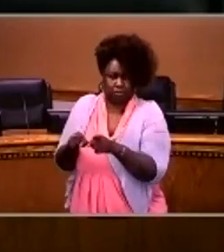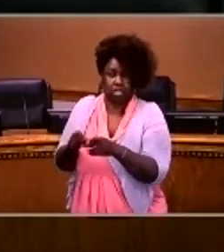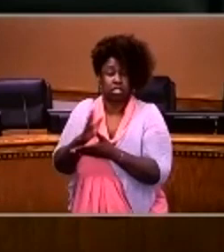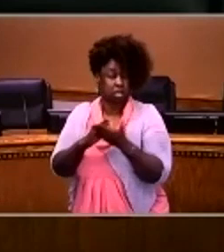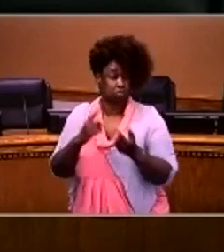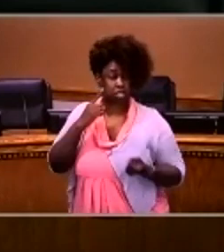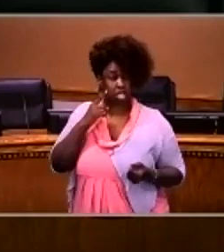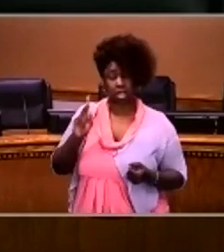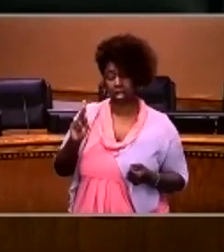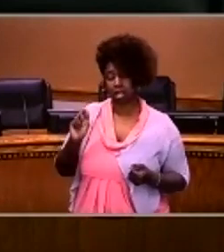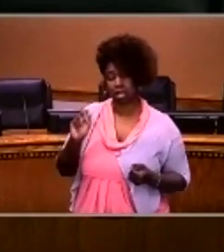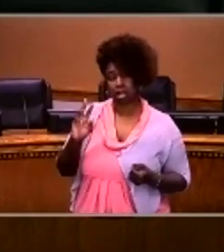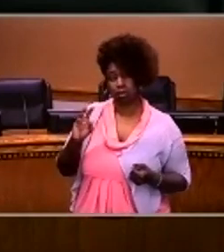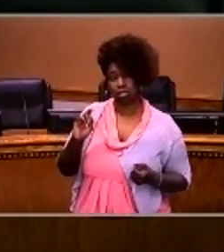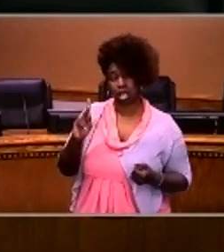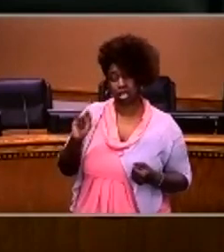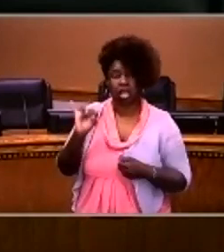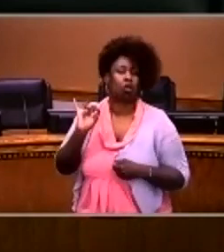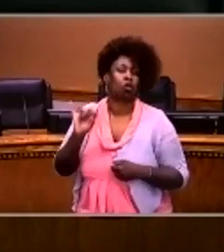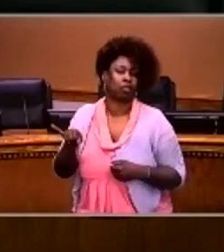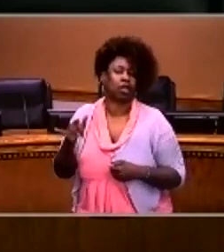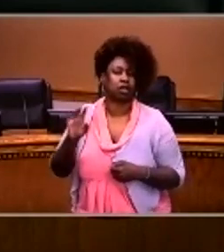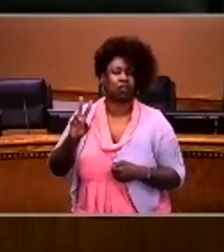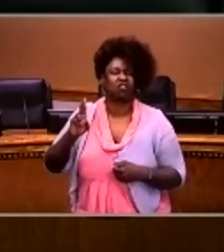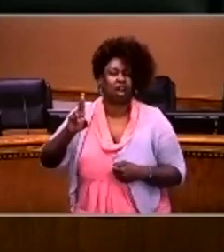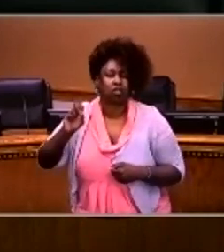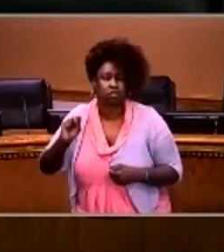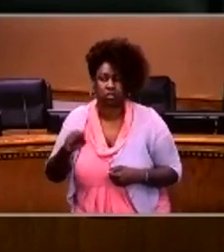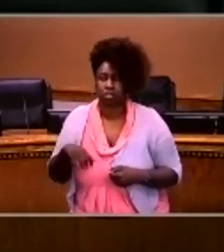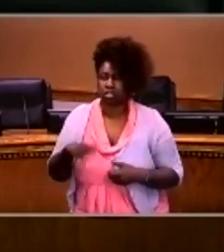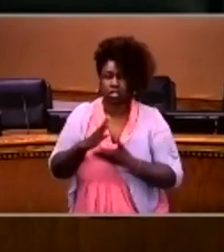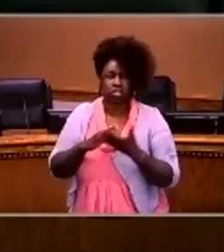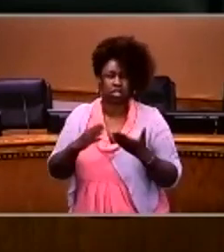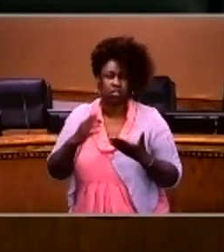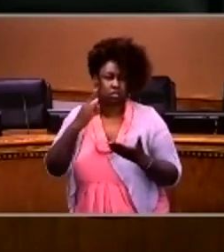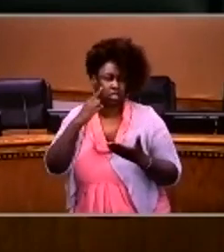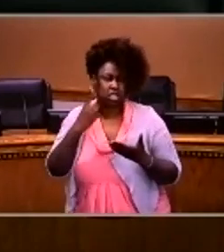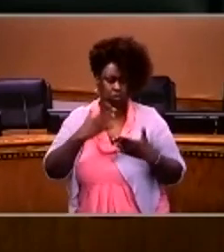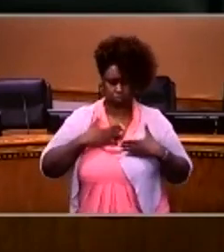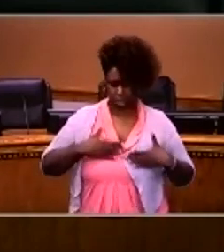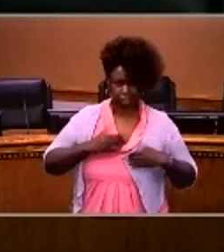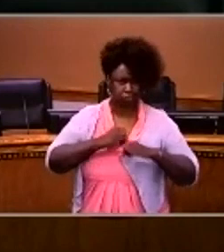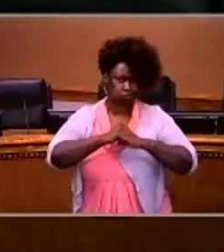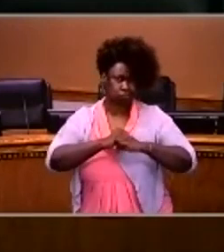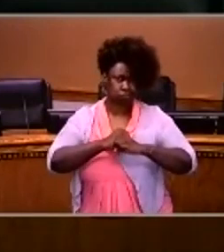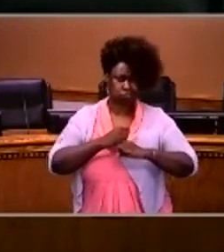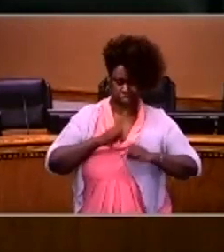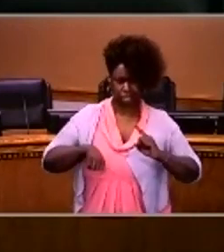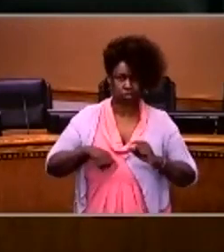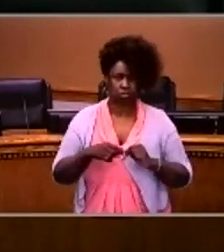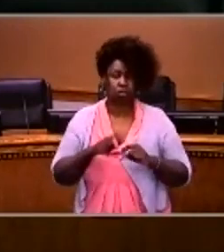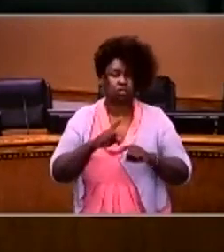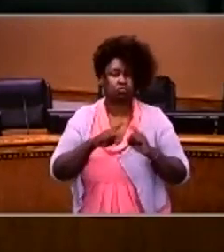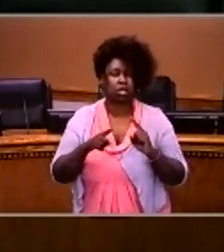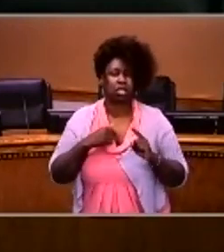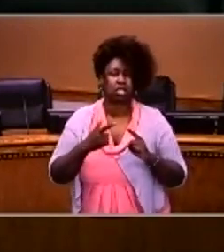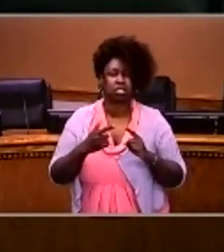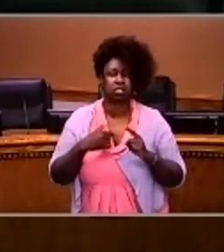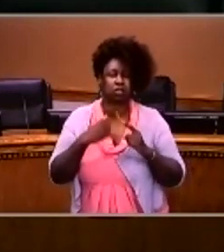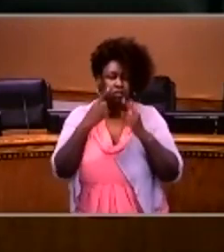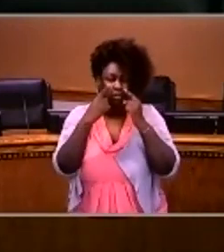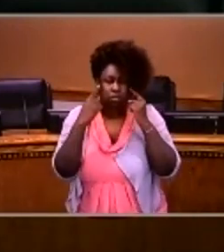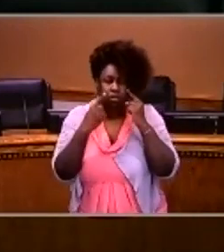may be more of an autoimmune phenomenon, but it does occur in children, involves some inflammation of mucous membranes,